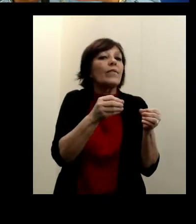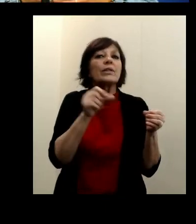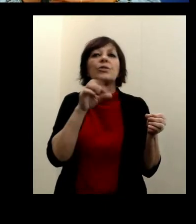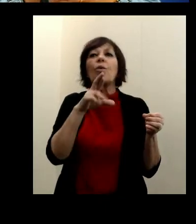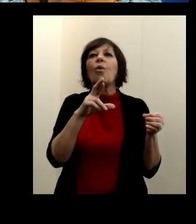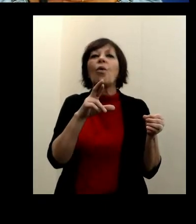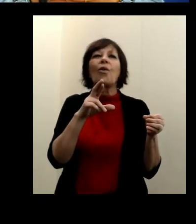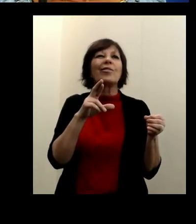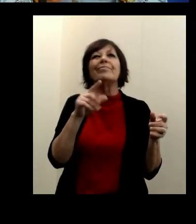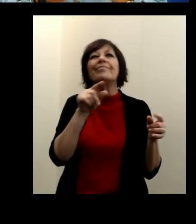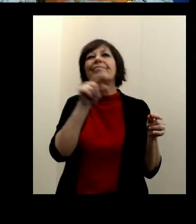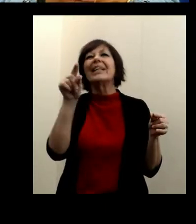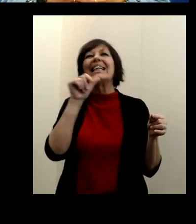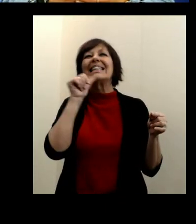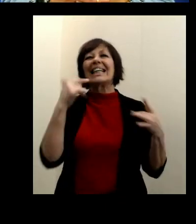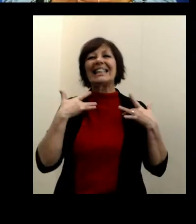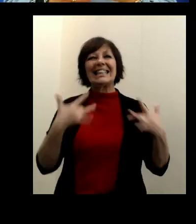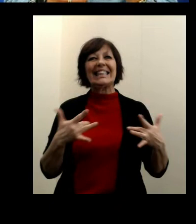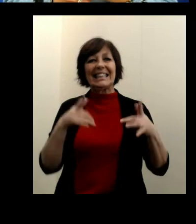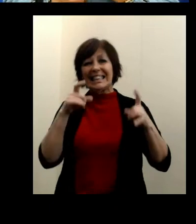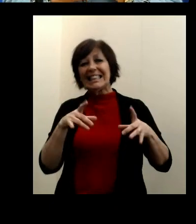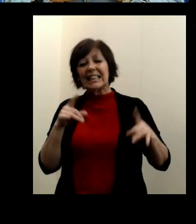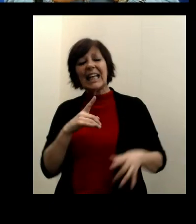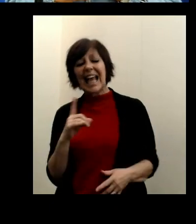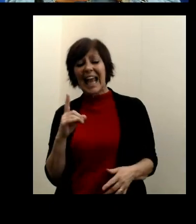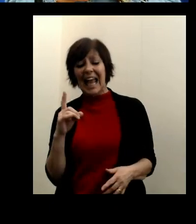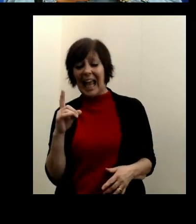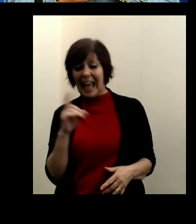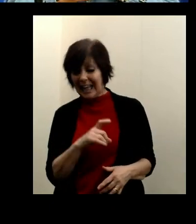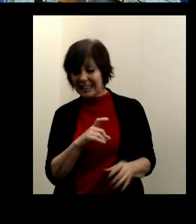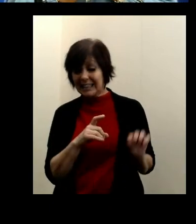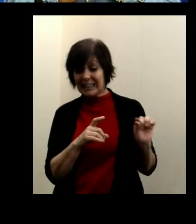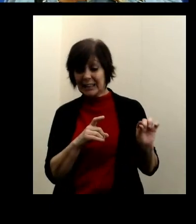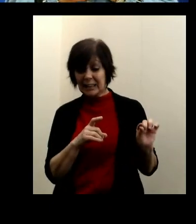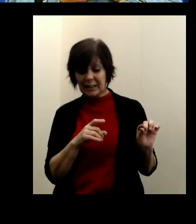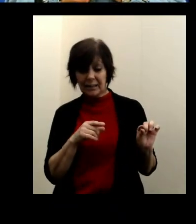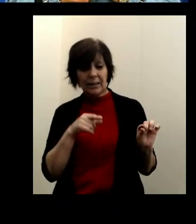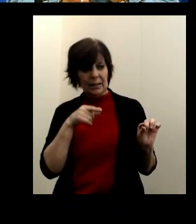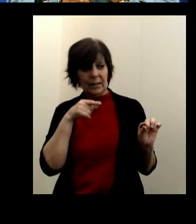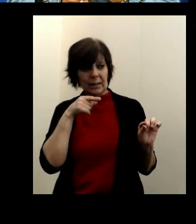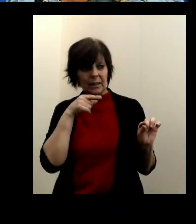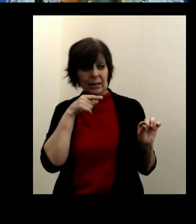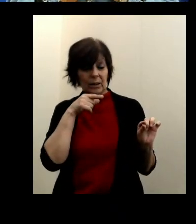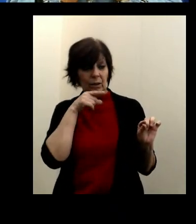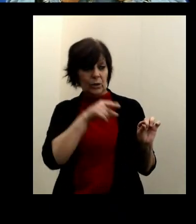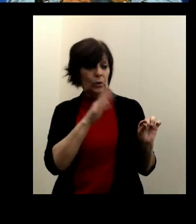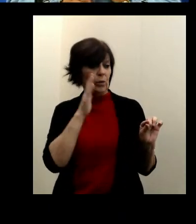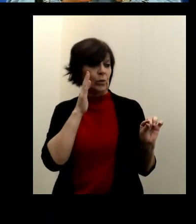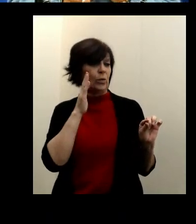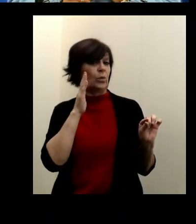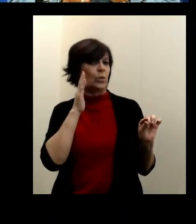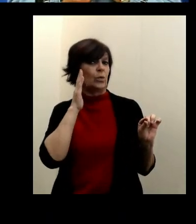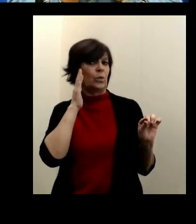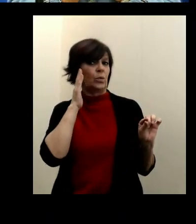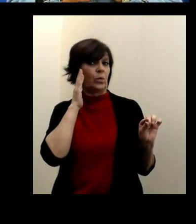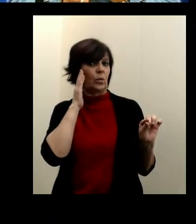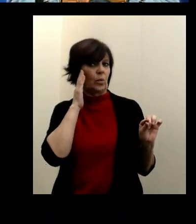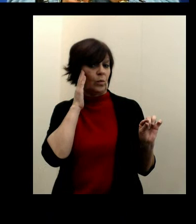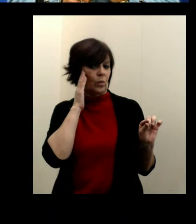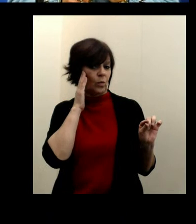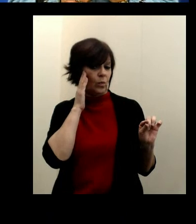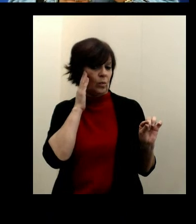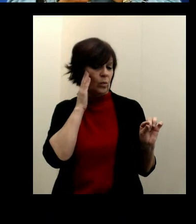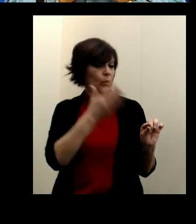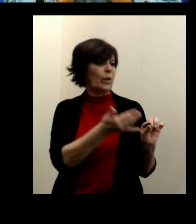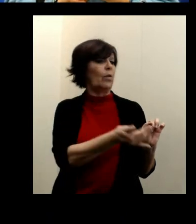usually offer testing, you really want to ask, first of all, that you're going to get a call by the ordering physician about your